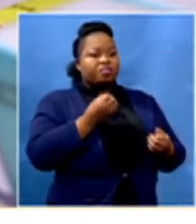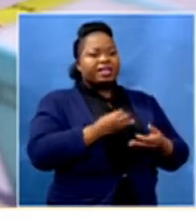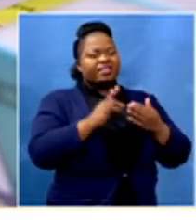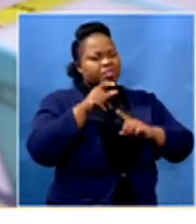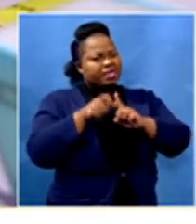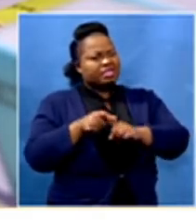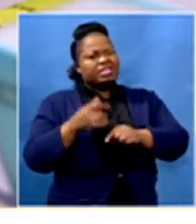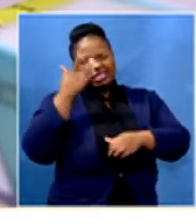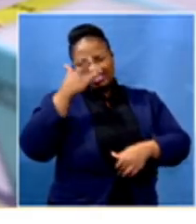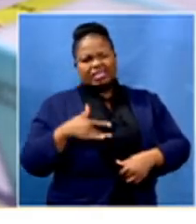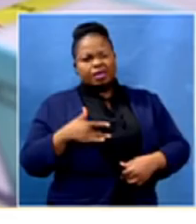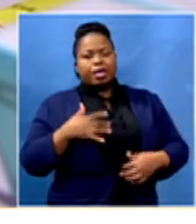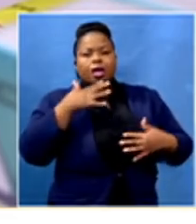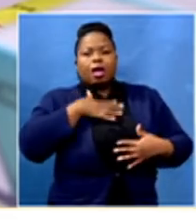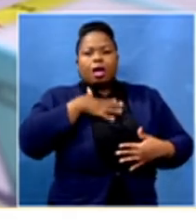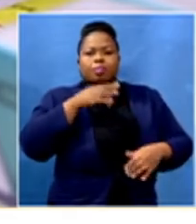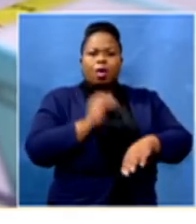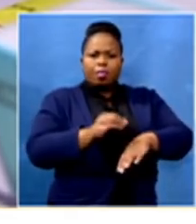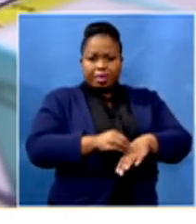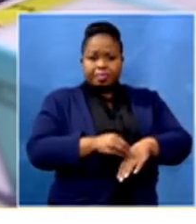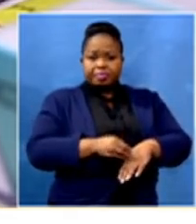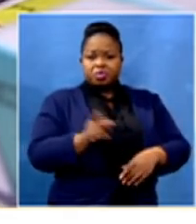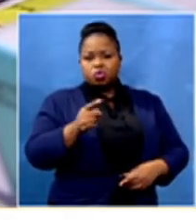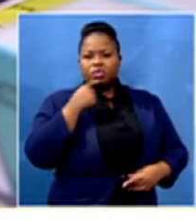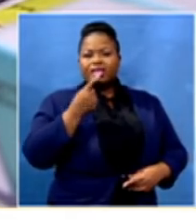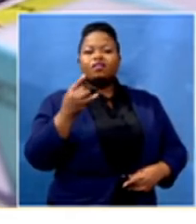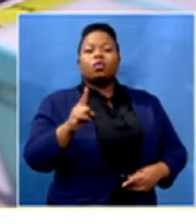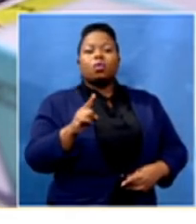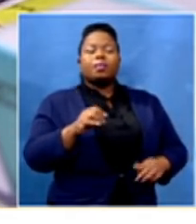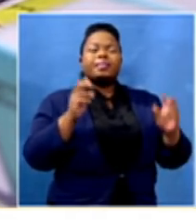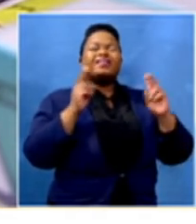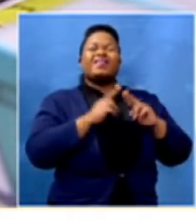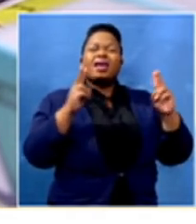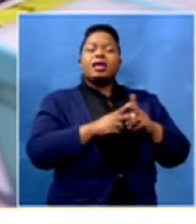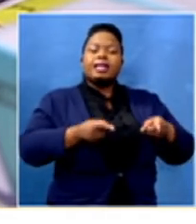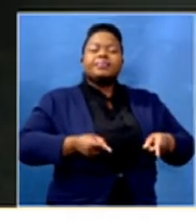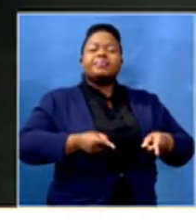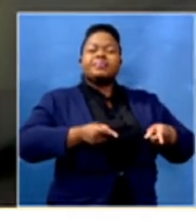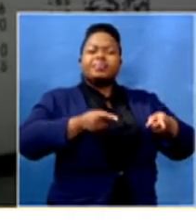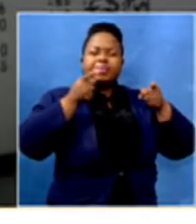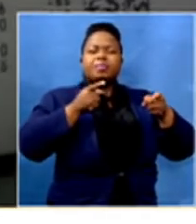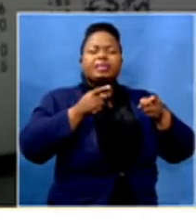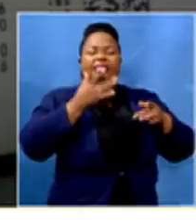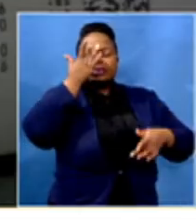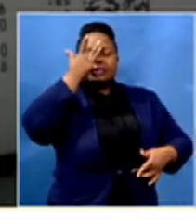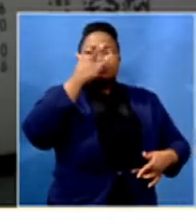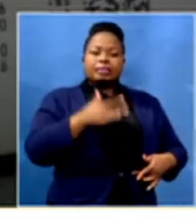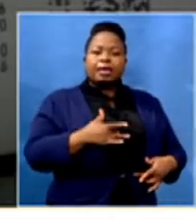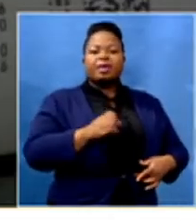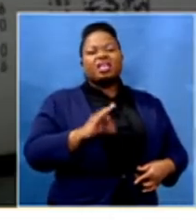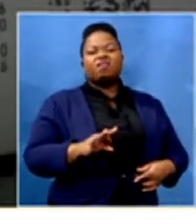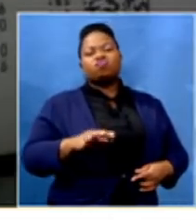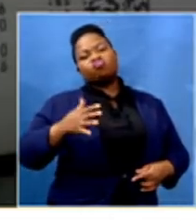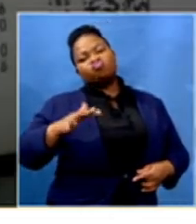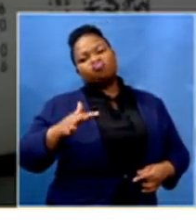having difficulty with breathing? You have said it's only for the very, very extremely sick patients, but if you're not at that level, are